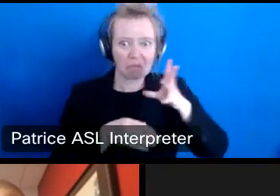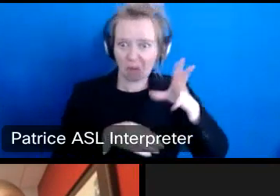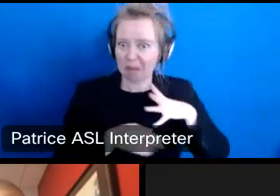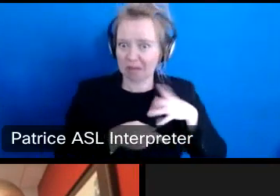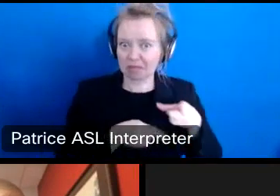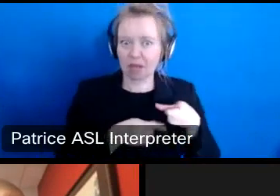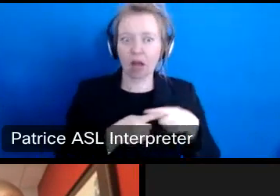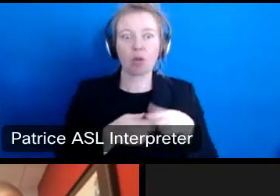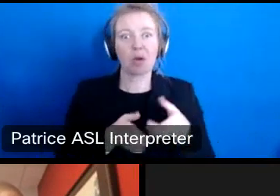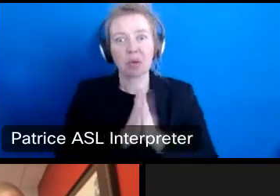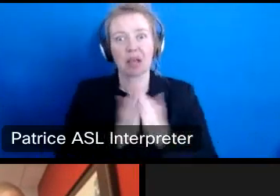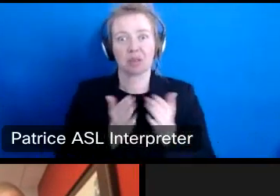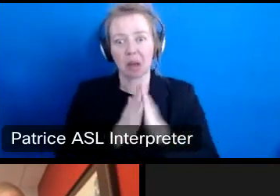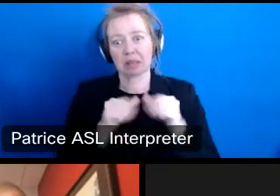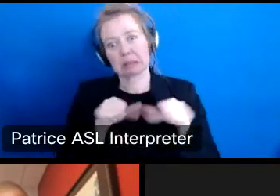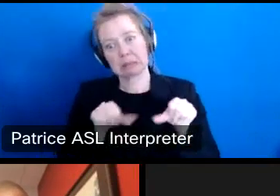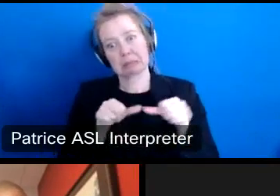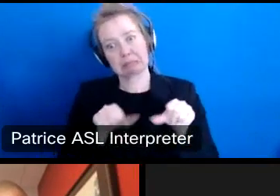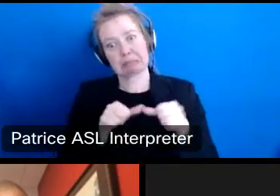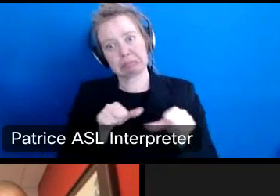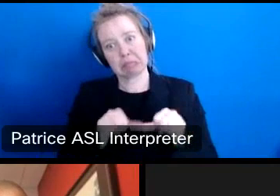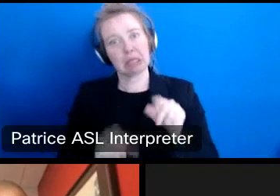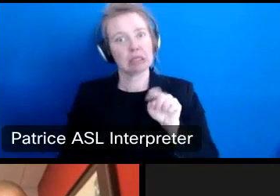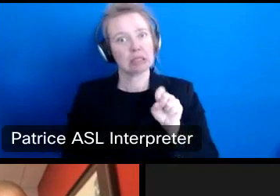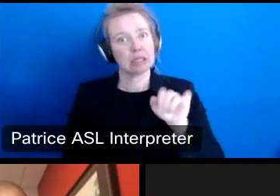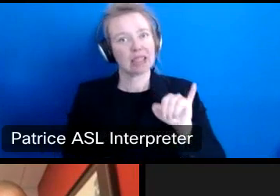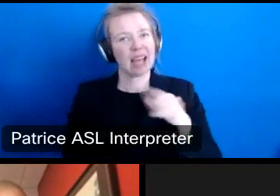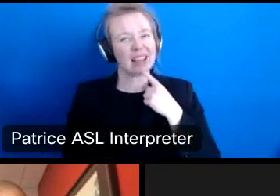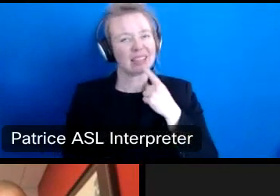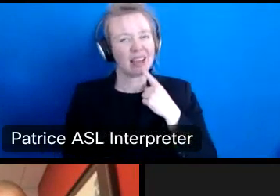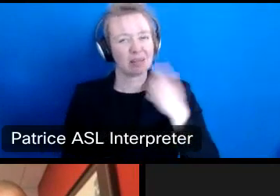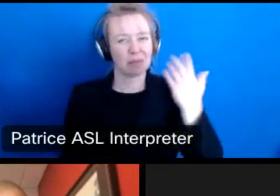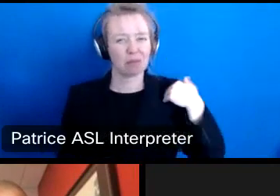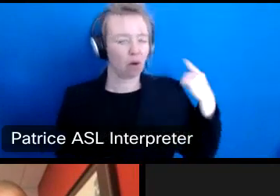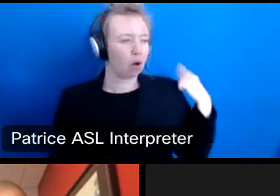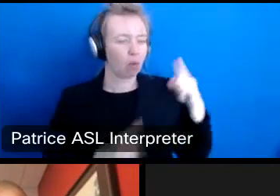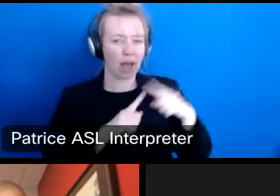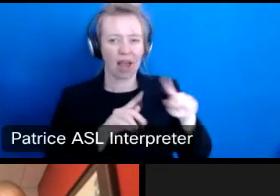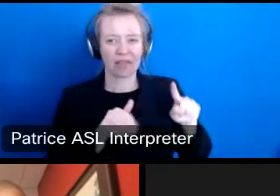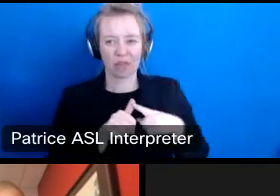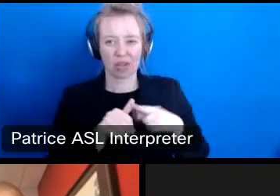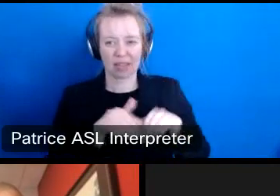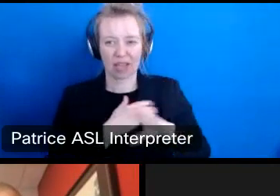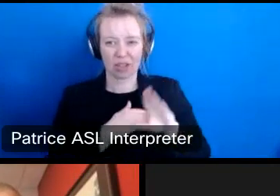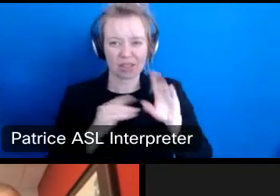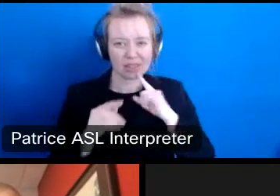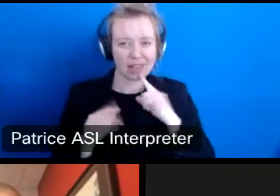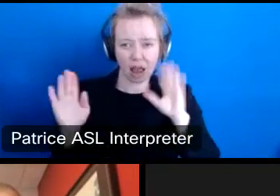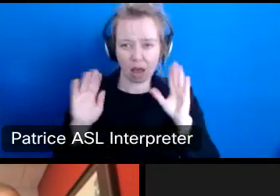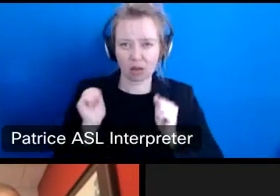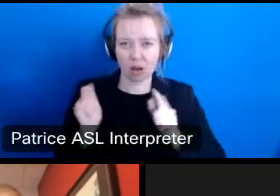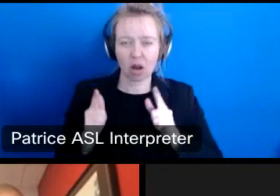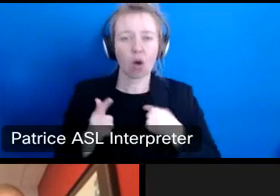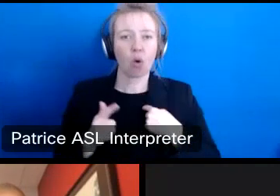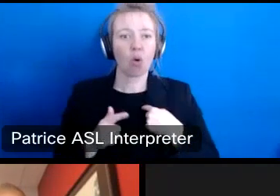lot of TSI requests, and that kind of goes back to my earlier point when I first came on. Is that, we moved